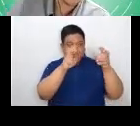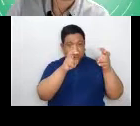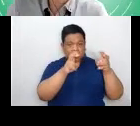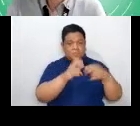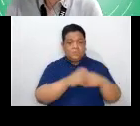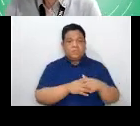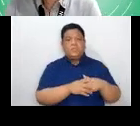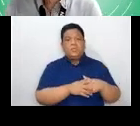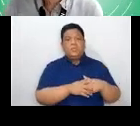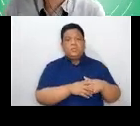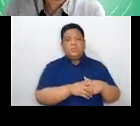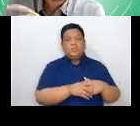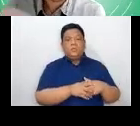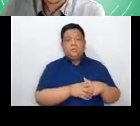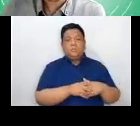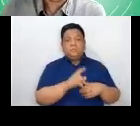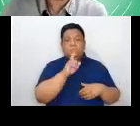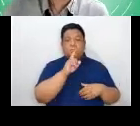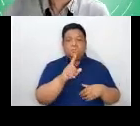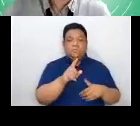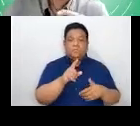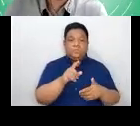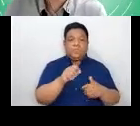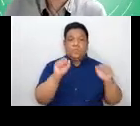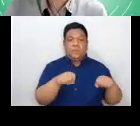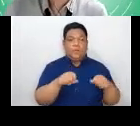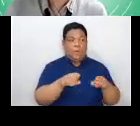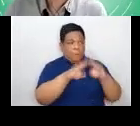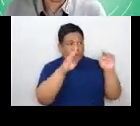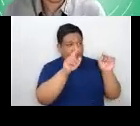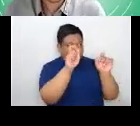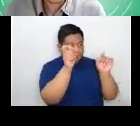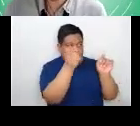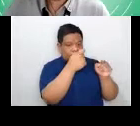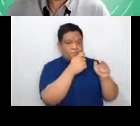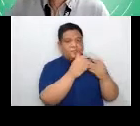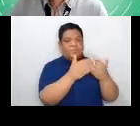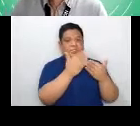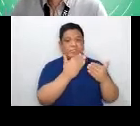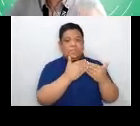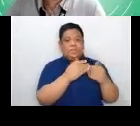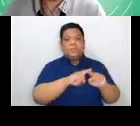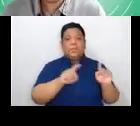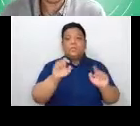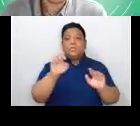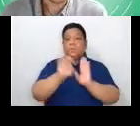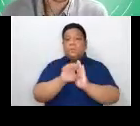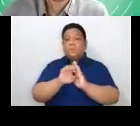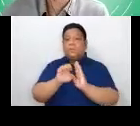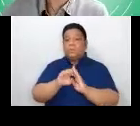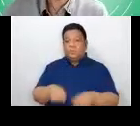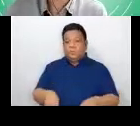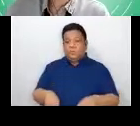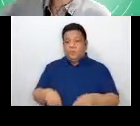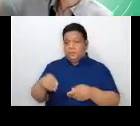cookies. It's as simple as, you know, opening the text box and deleting the characters. But imagine if you had to paint that onto a